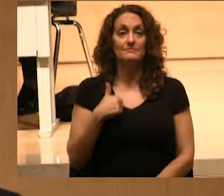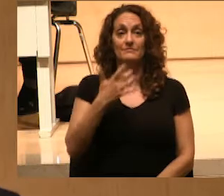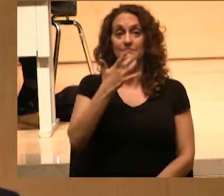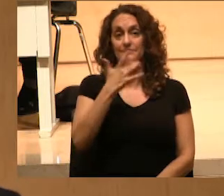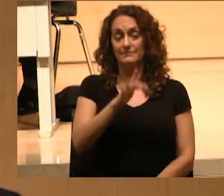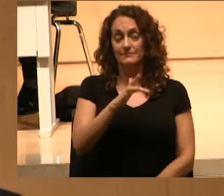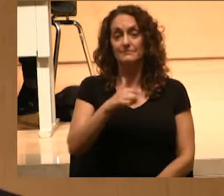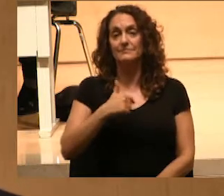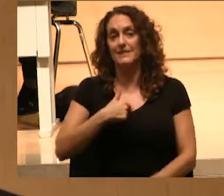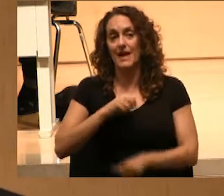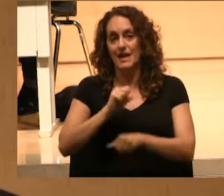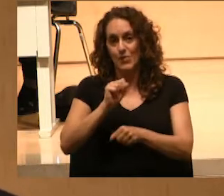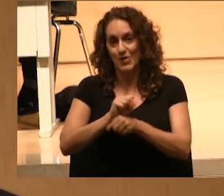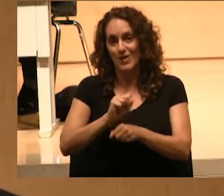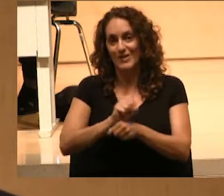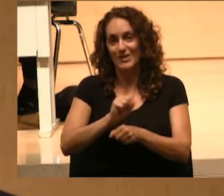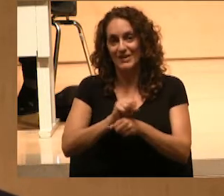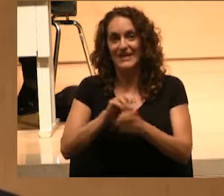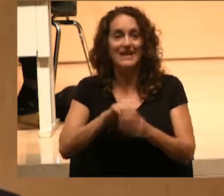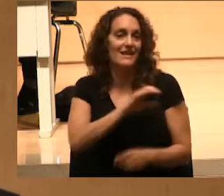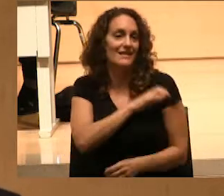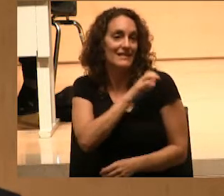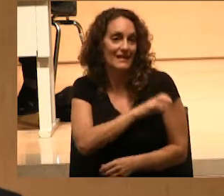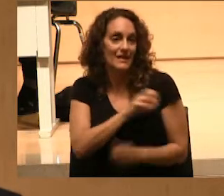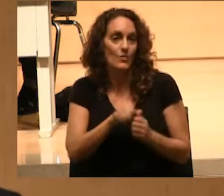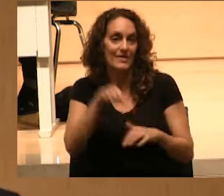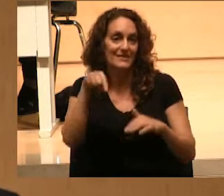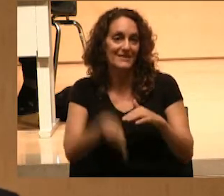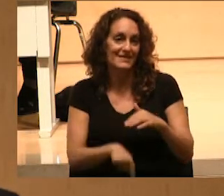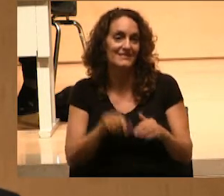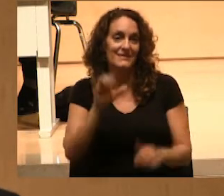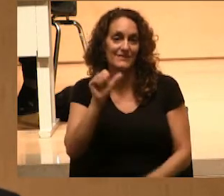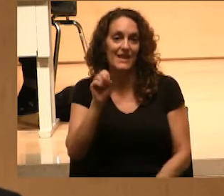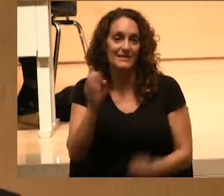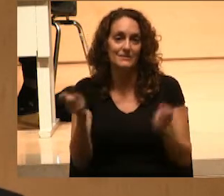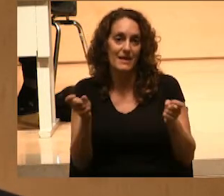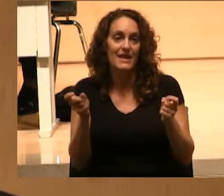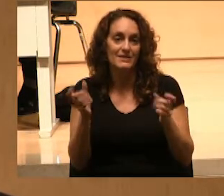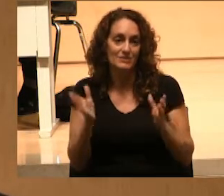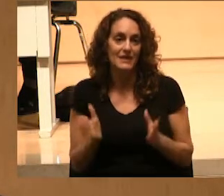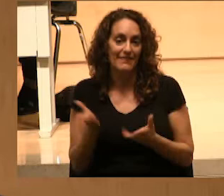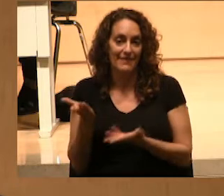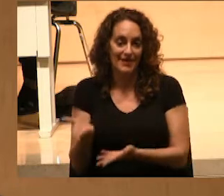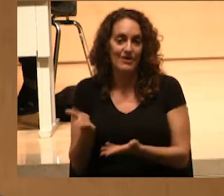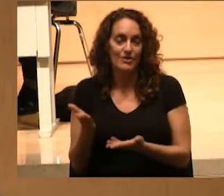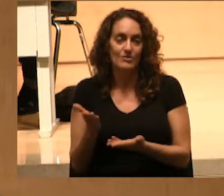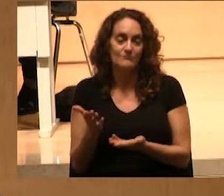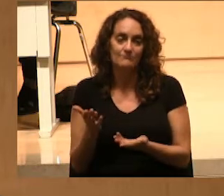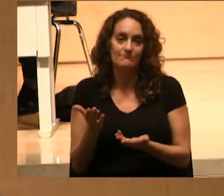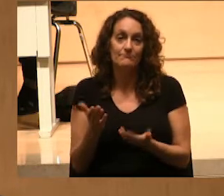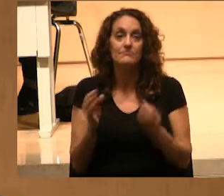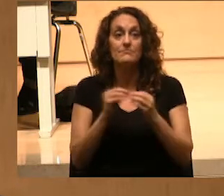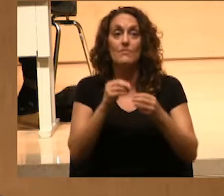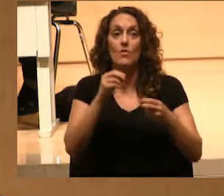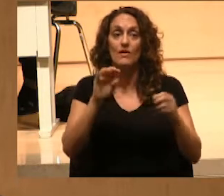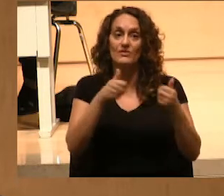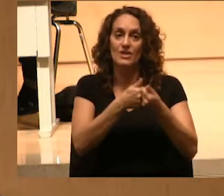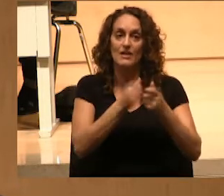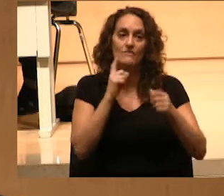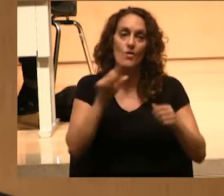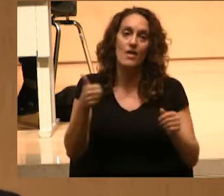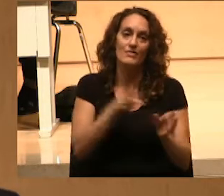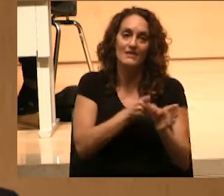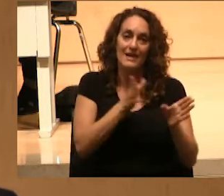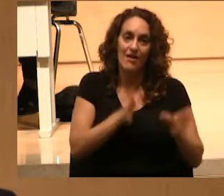fortunate in that I work in a clinic with intensive case management, and we can do that. It's a lot more difficult for other